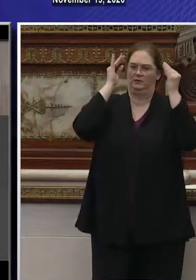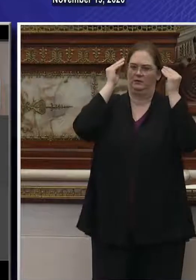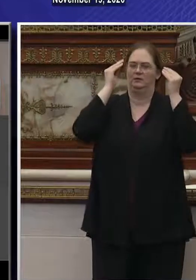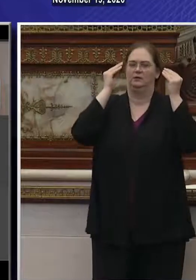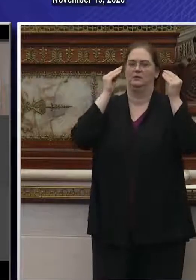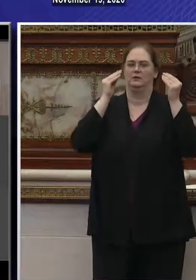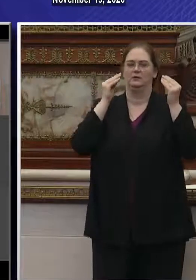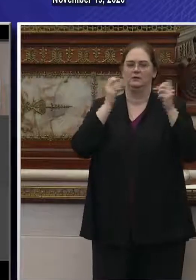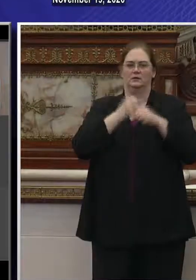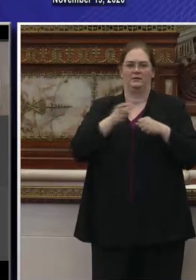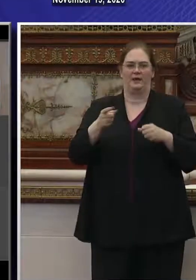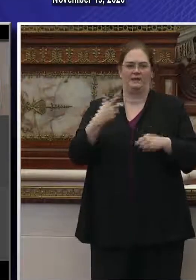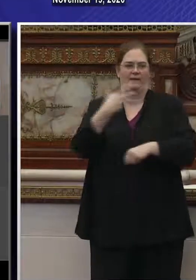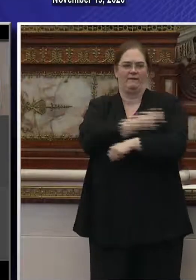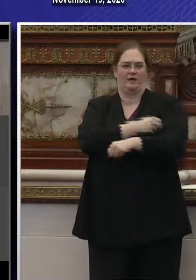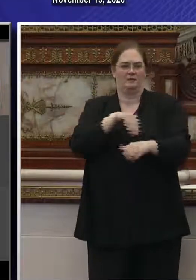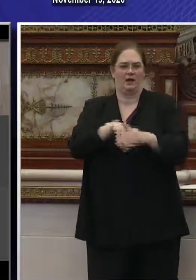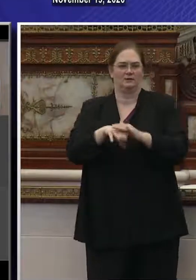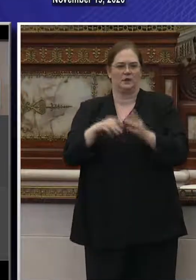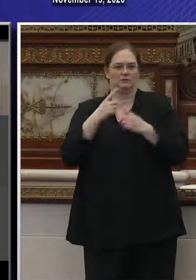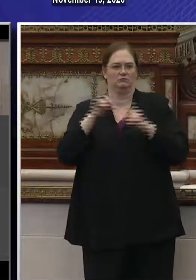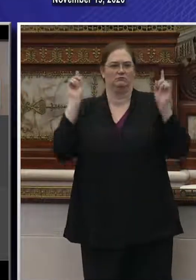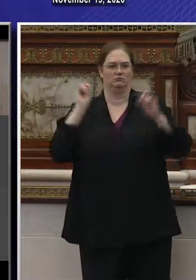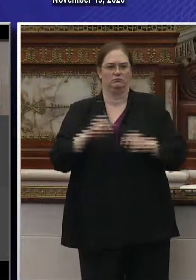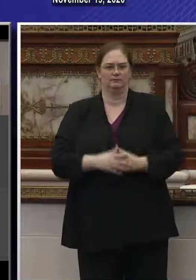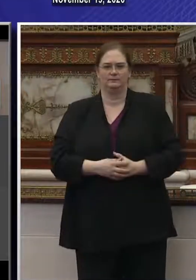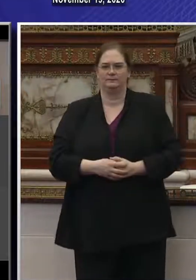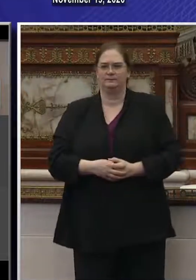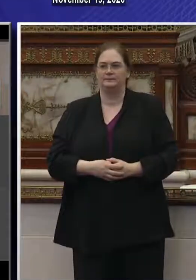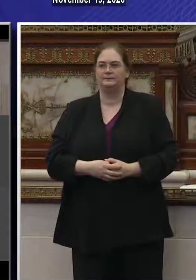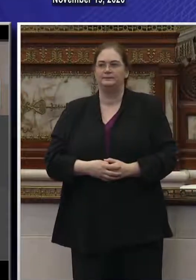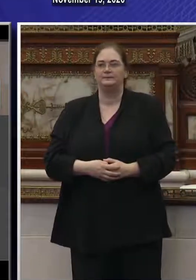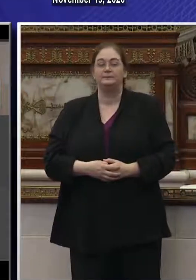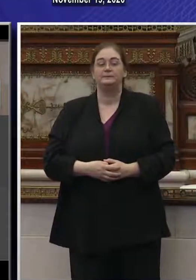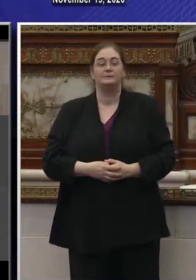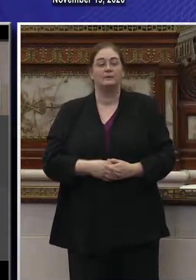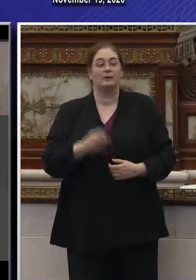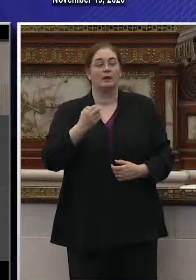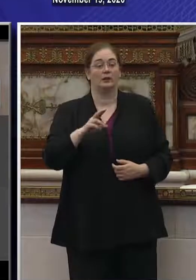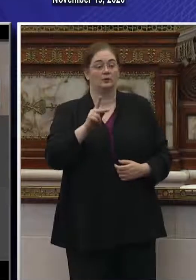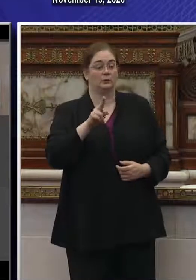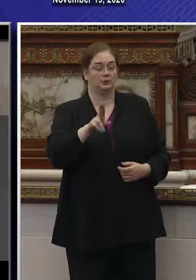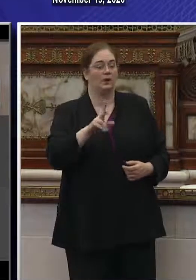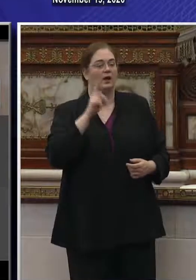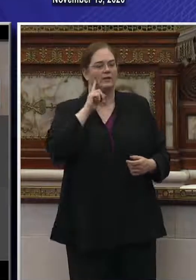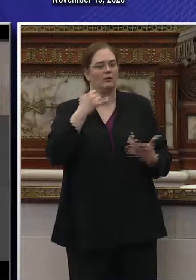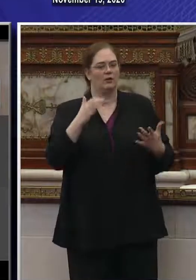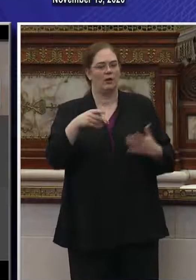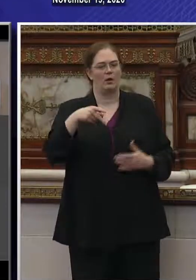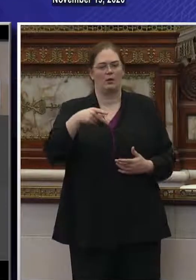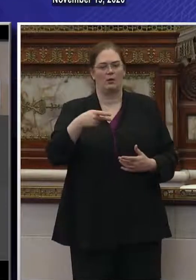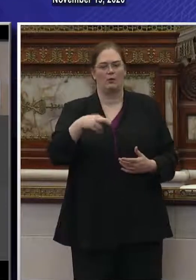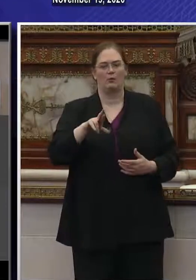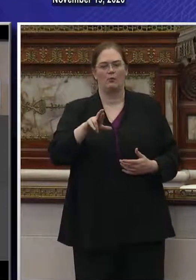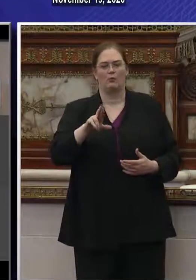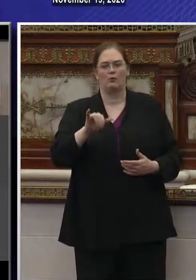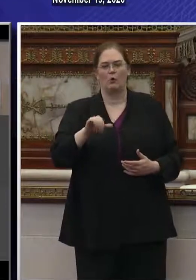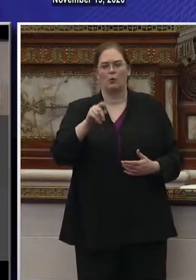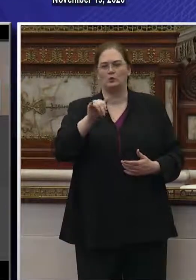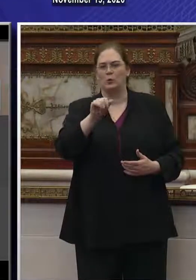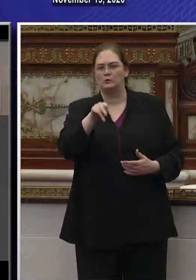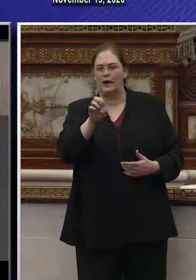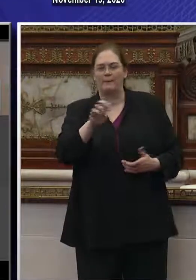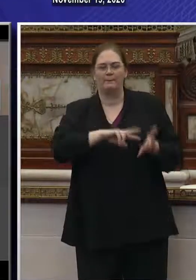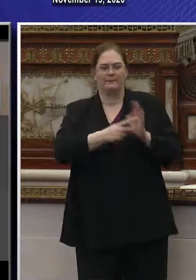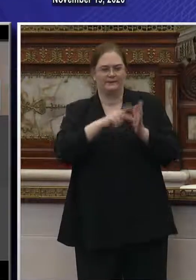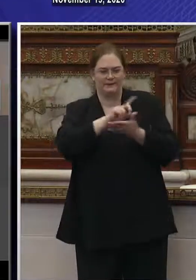make the vaccine access goes well? I think there's going to be a lot of prototyping that gets done in terms of